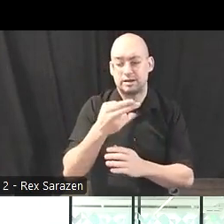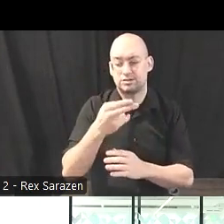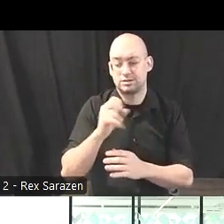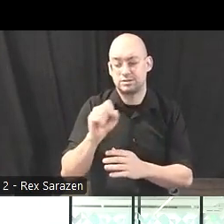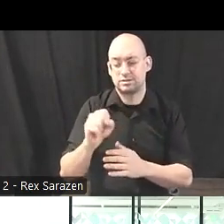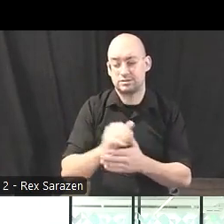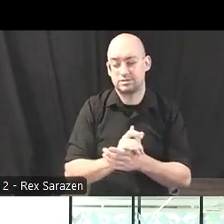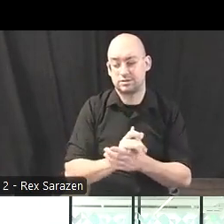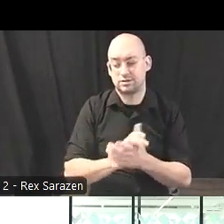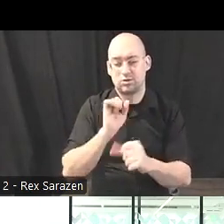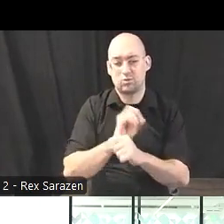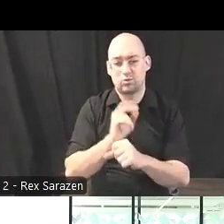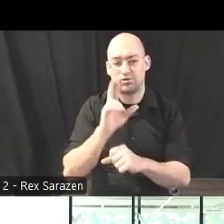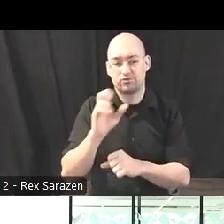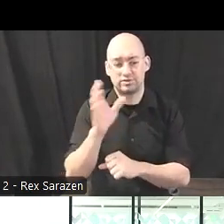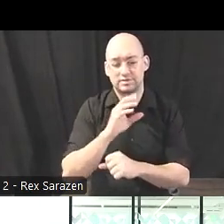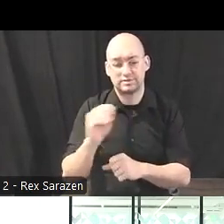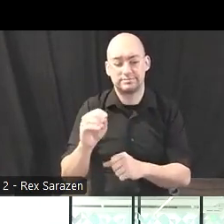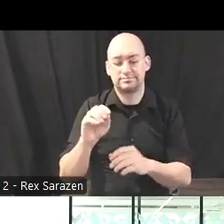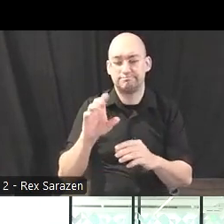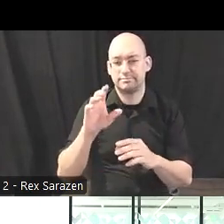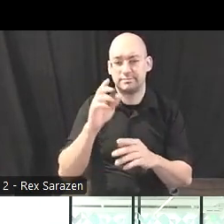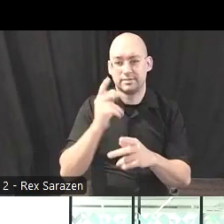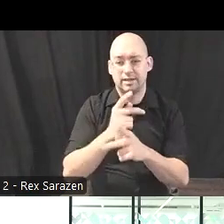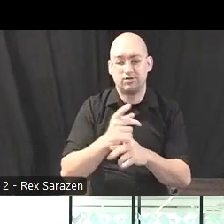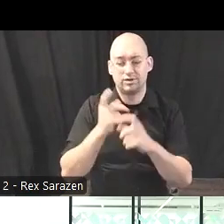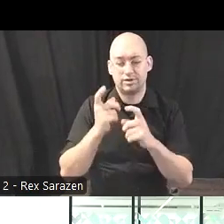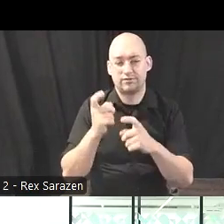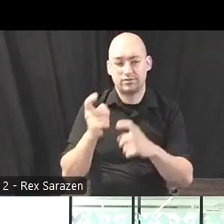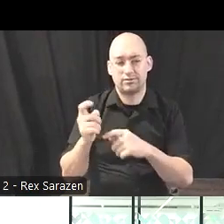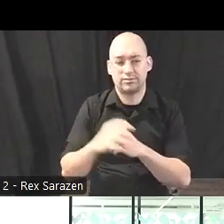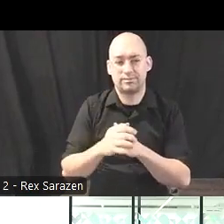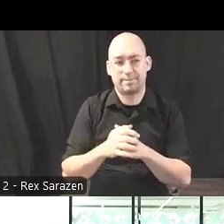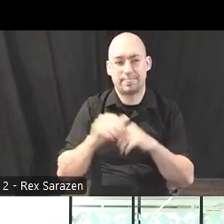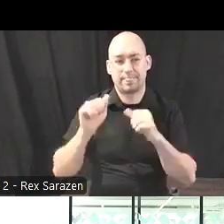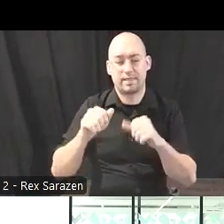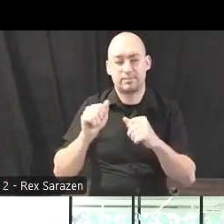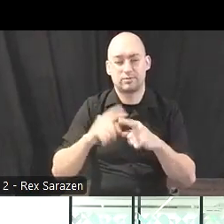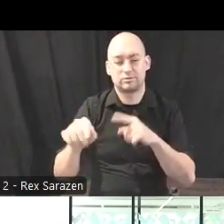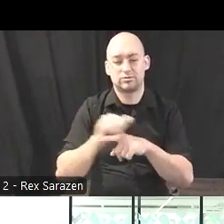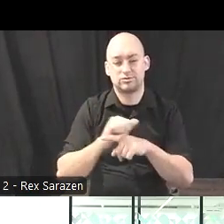workforce, as well as family caregivers. We were able to train through our community partners